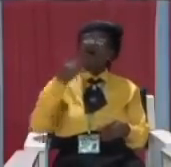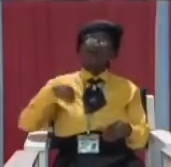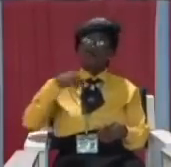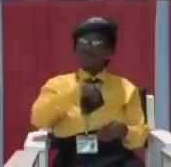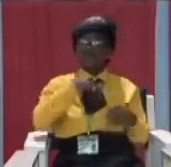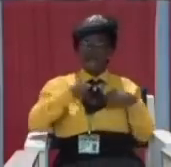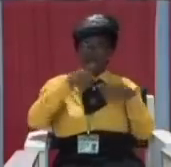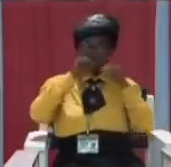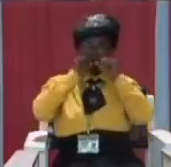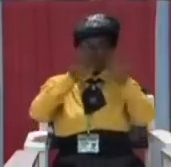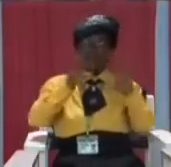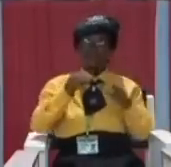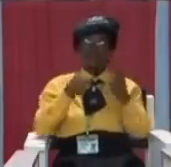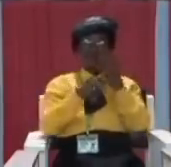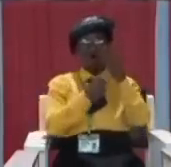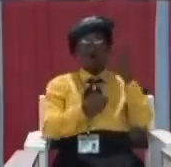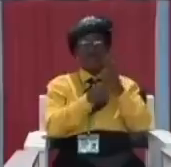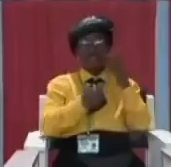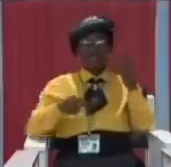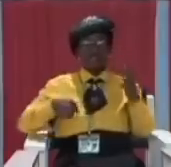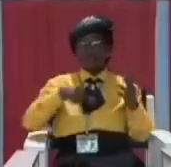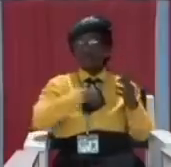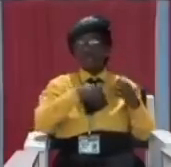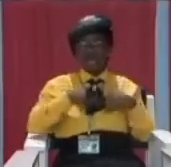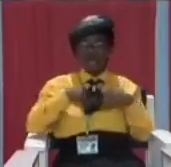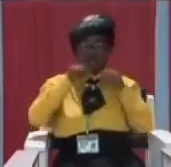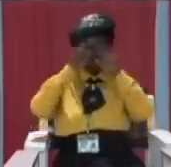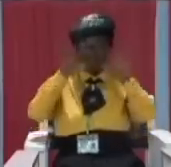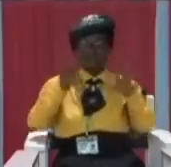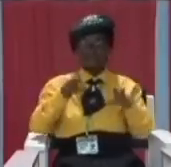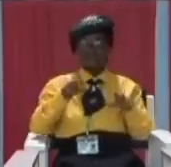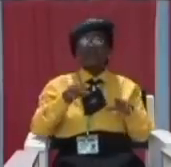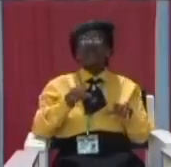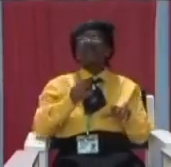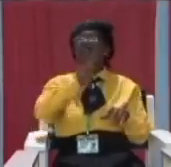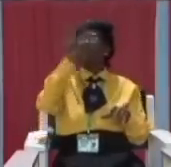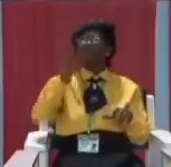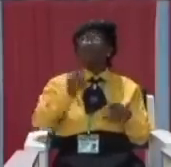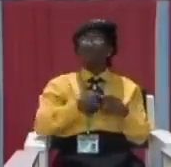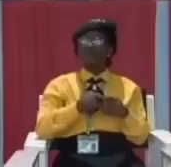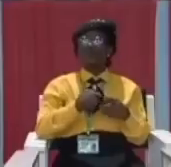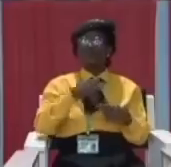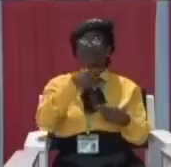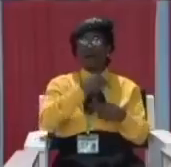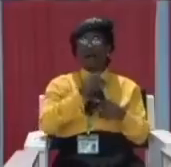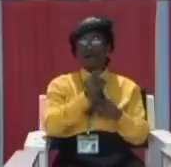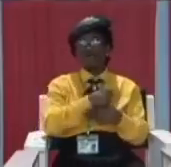blessed, being used to perform miracles, I thank God.